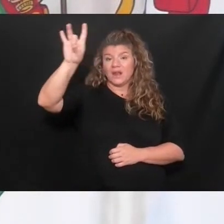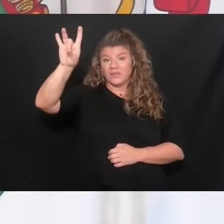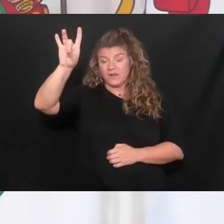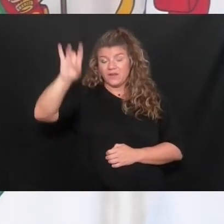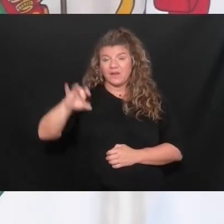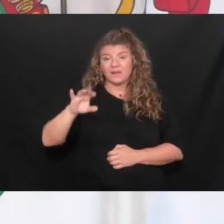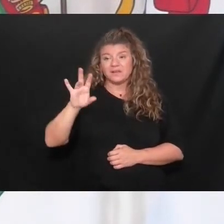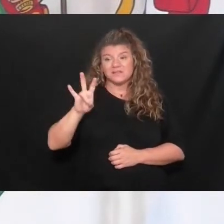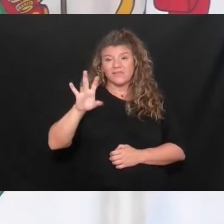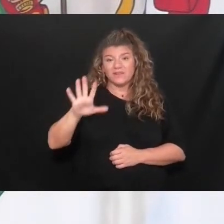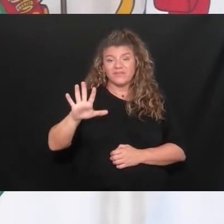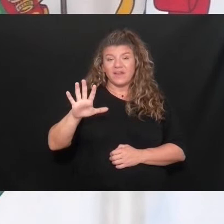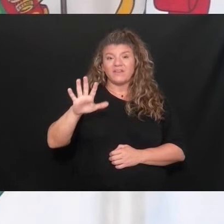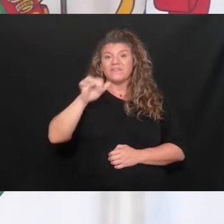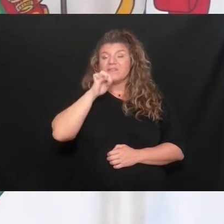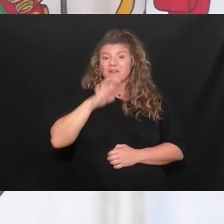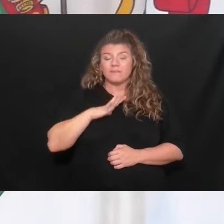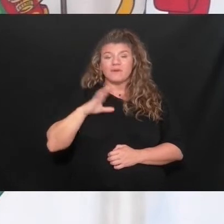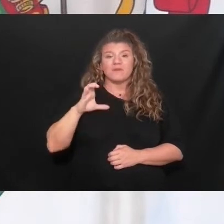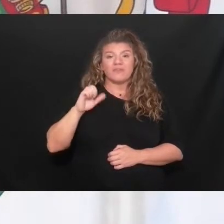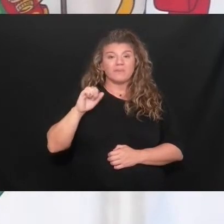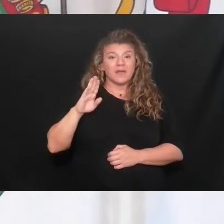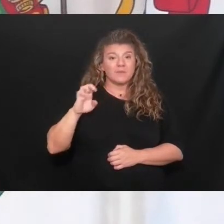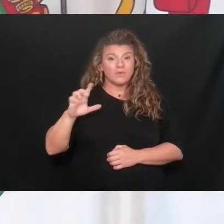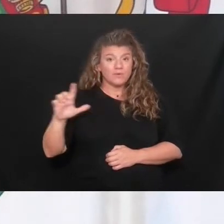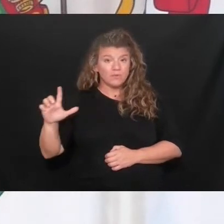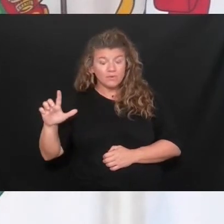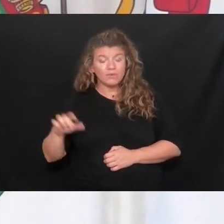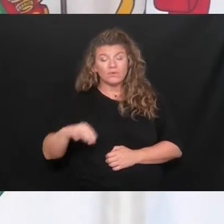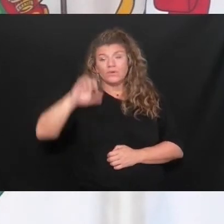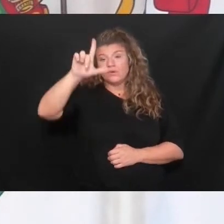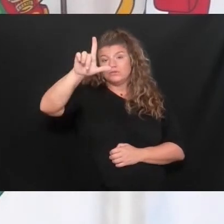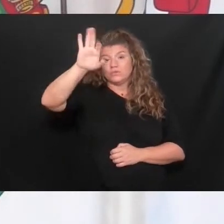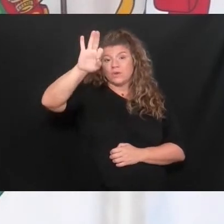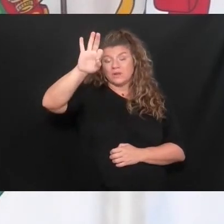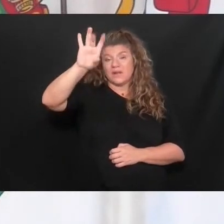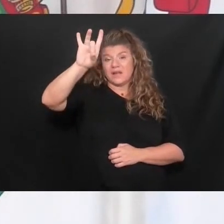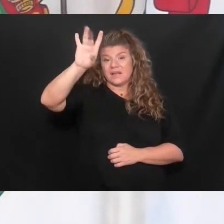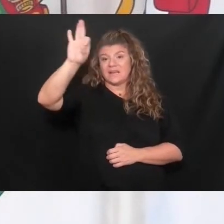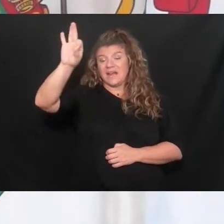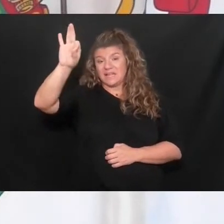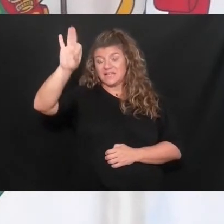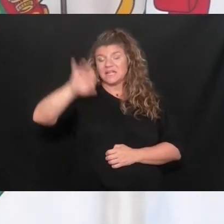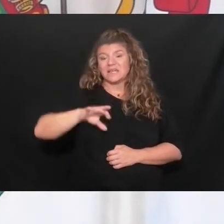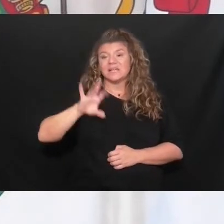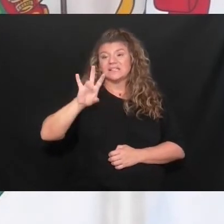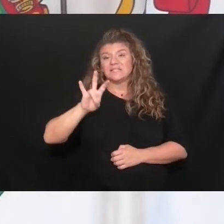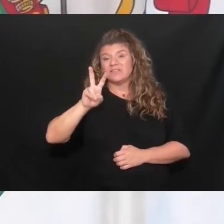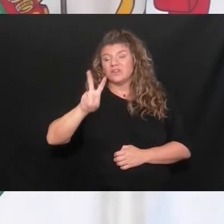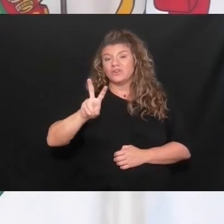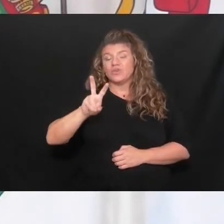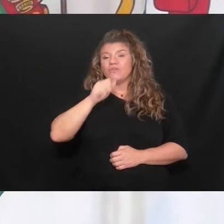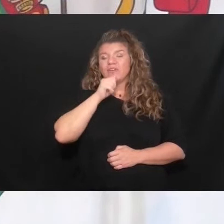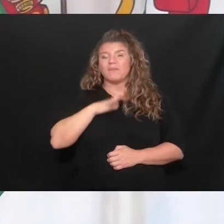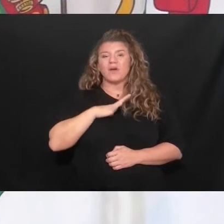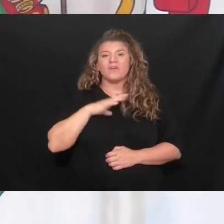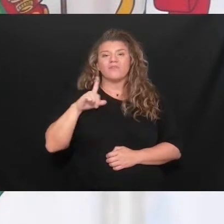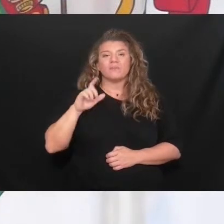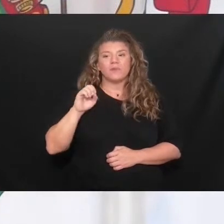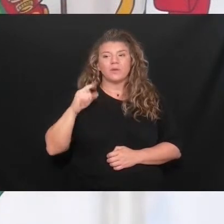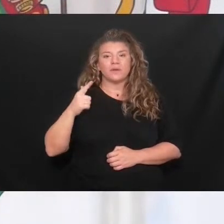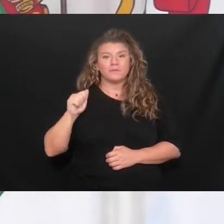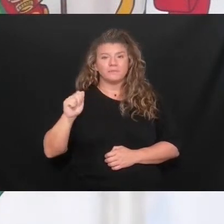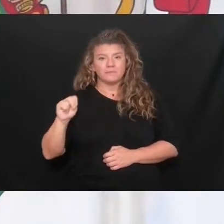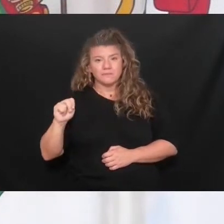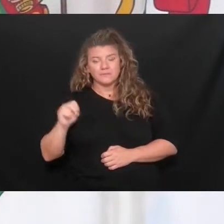death, a 75-year-old female from Cabell County. The 2,989th death, a 72-year-old female from Logan